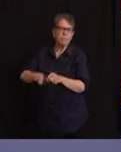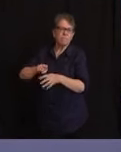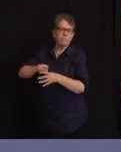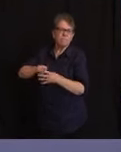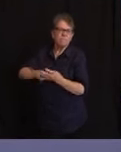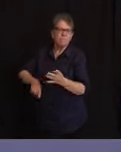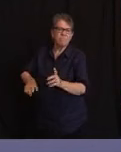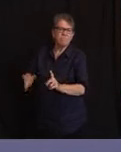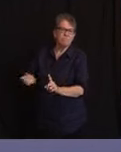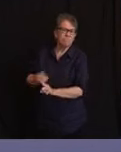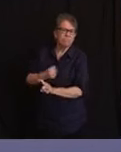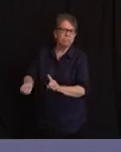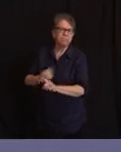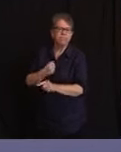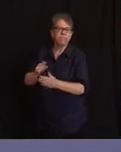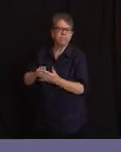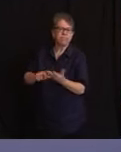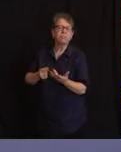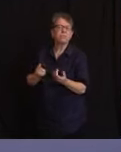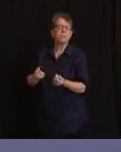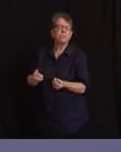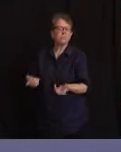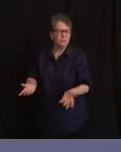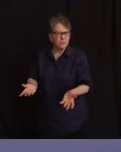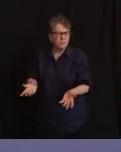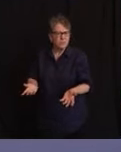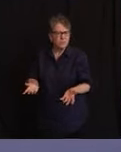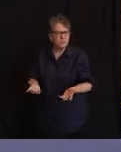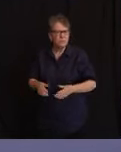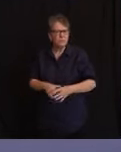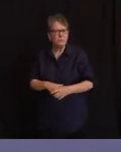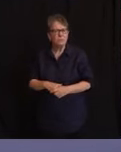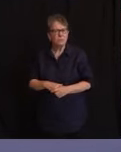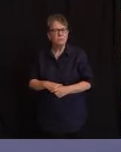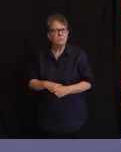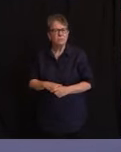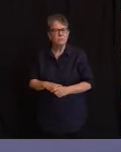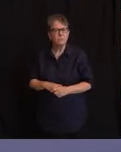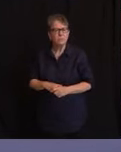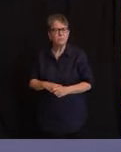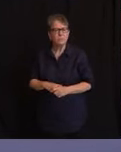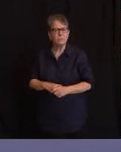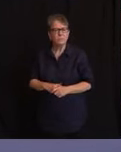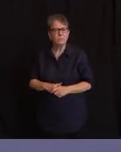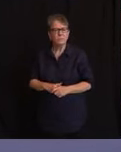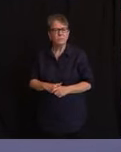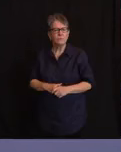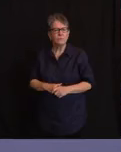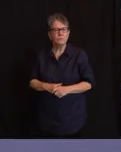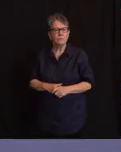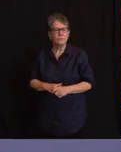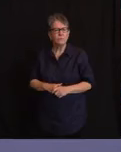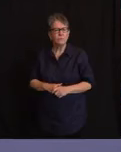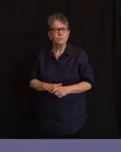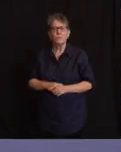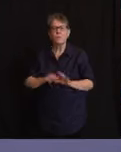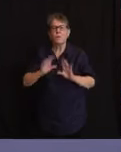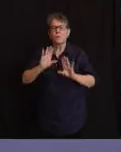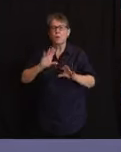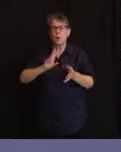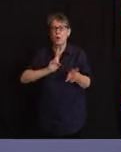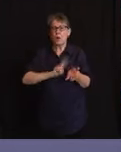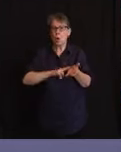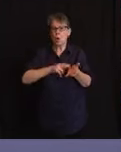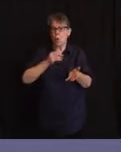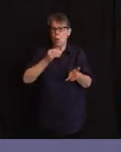it. Judy, I'll leave the nursing homes to you. Obviously, it's an area, and the psychiatric and developmental homes,